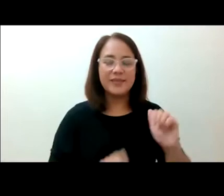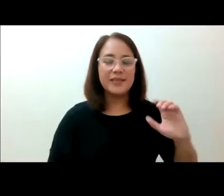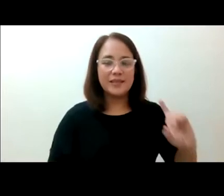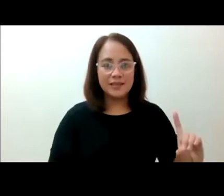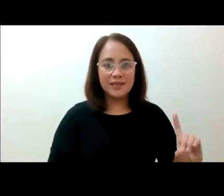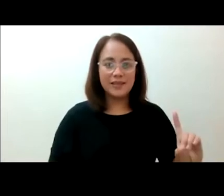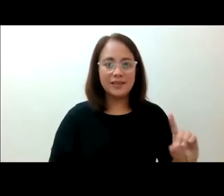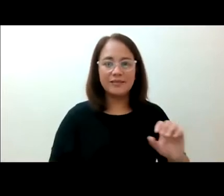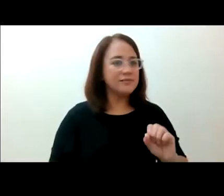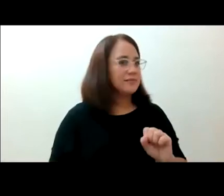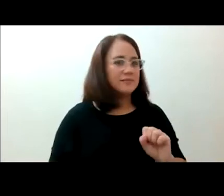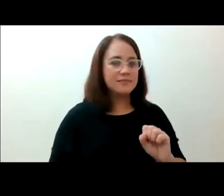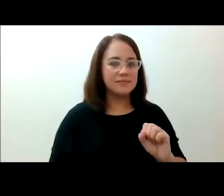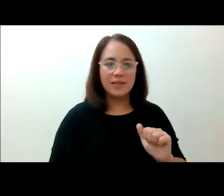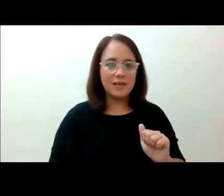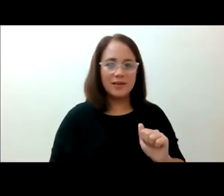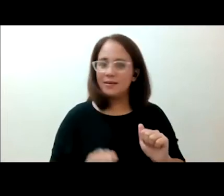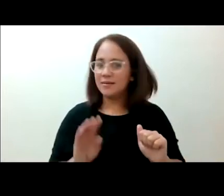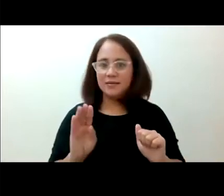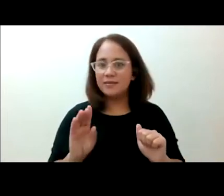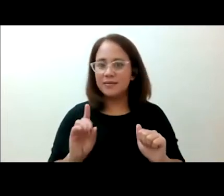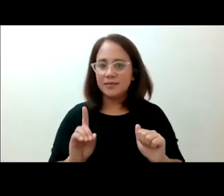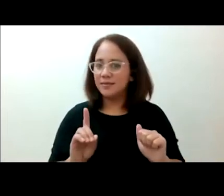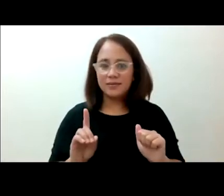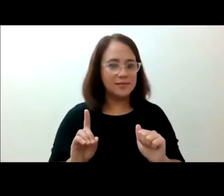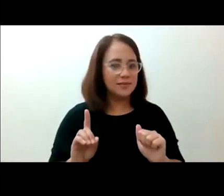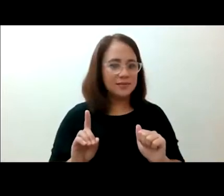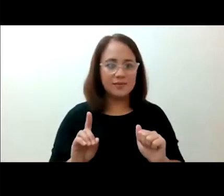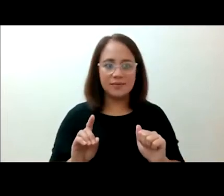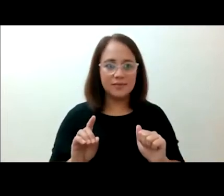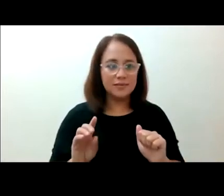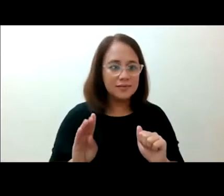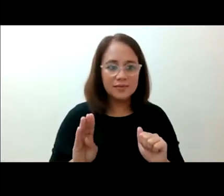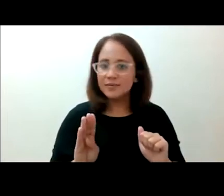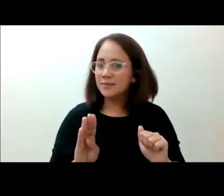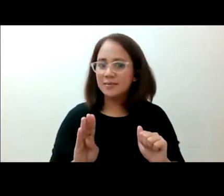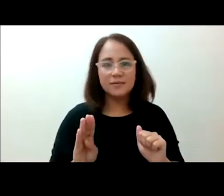above. I see Jasmine saying B.